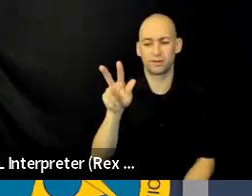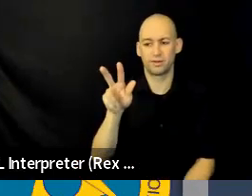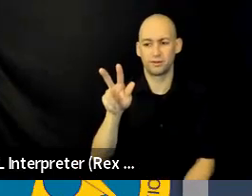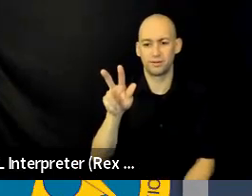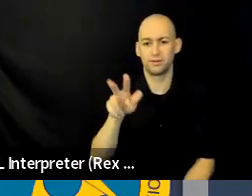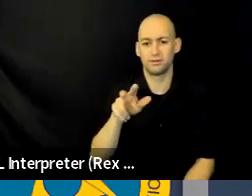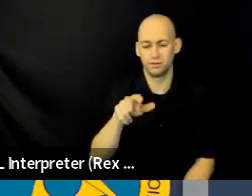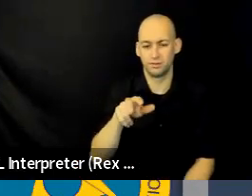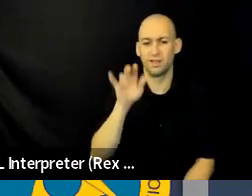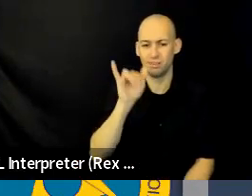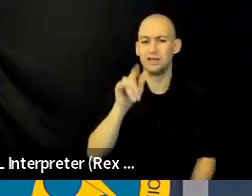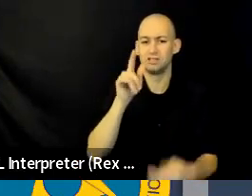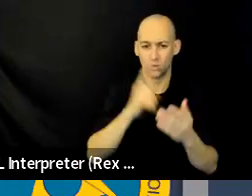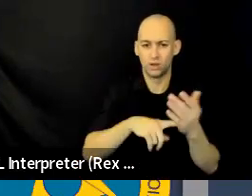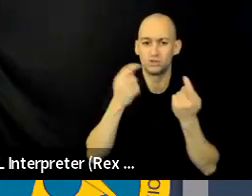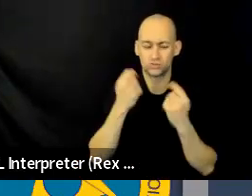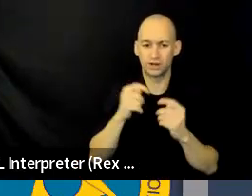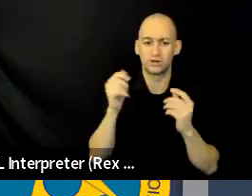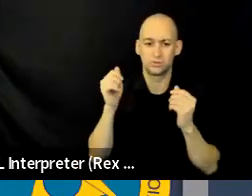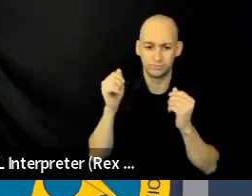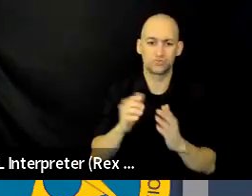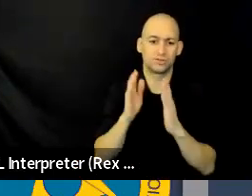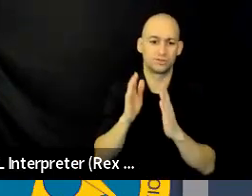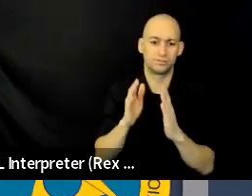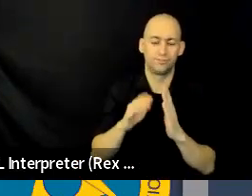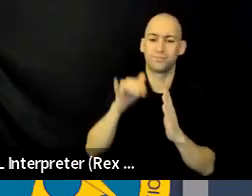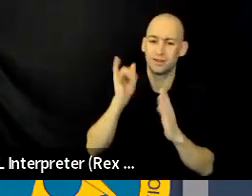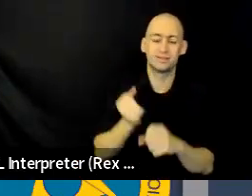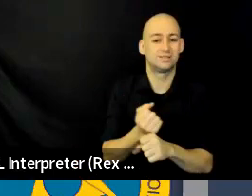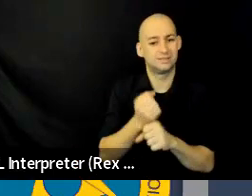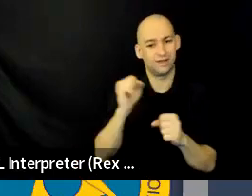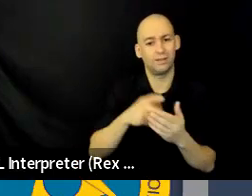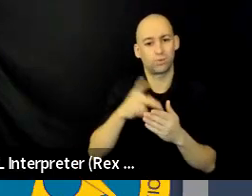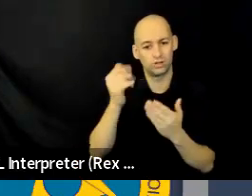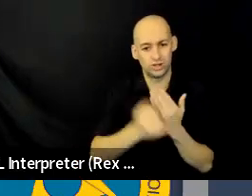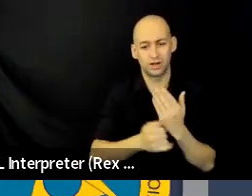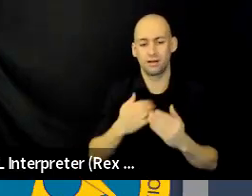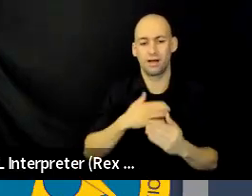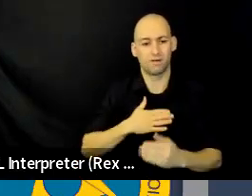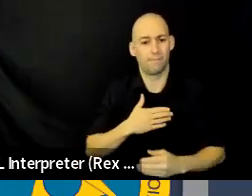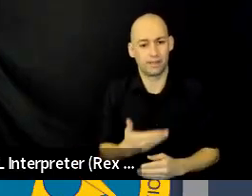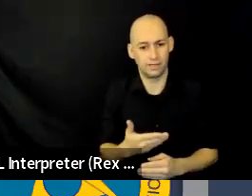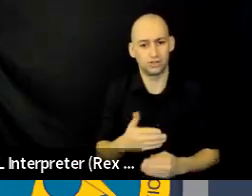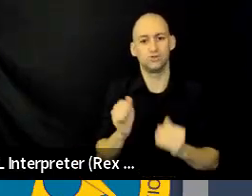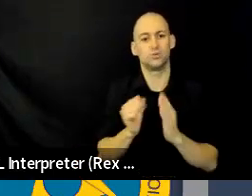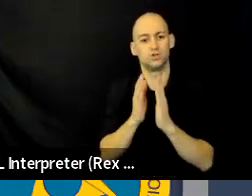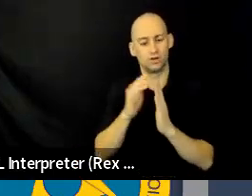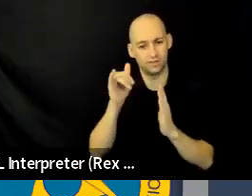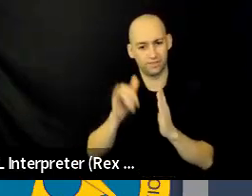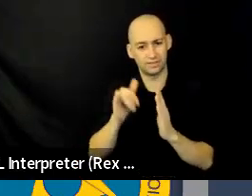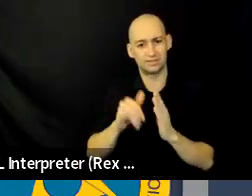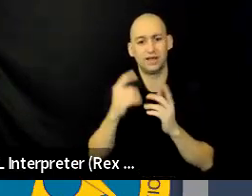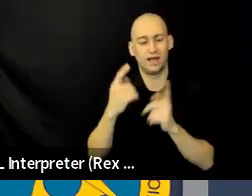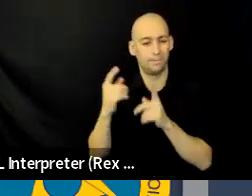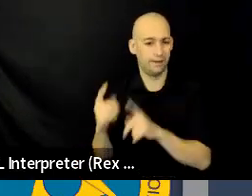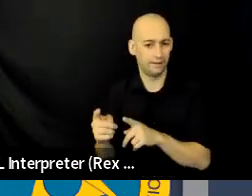that's what we're trying to address. That's the purpose behind this project. It's a safety project. We have an obligation to address this movement that's occurring where trucks